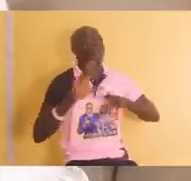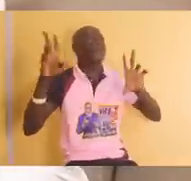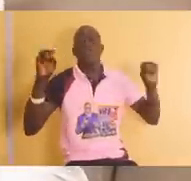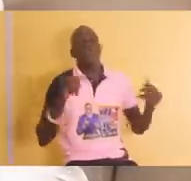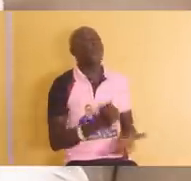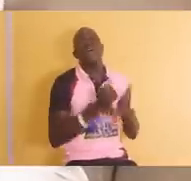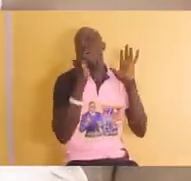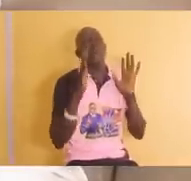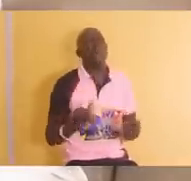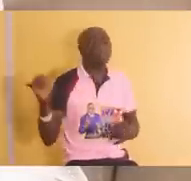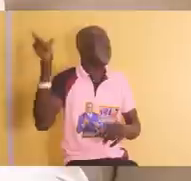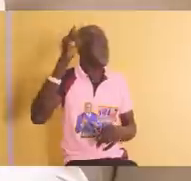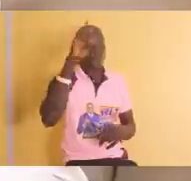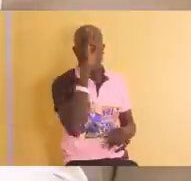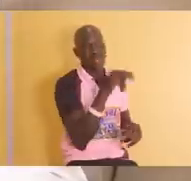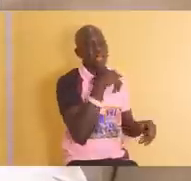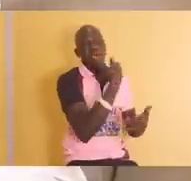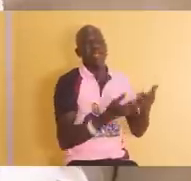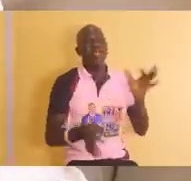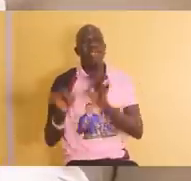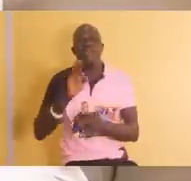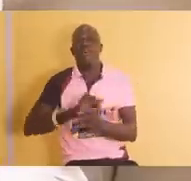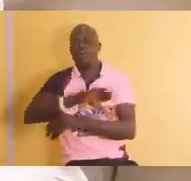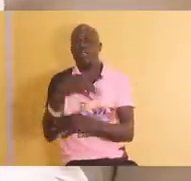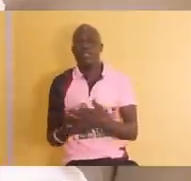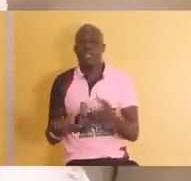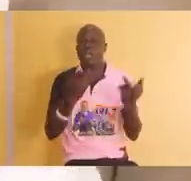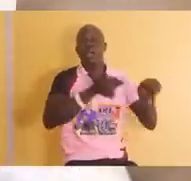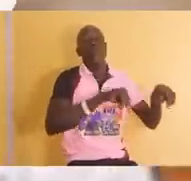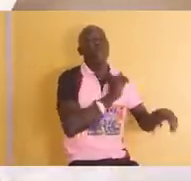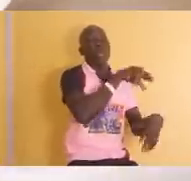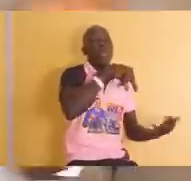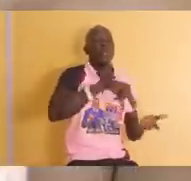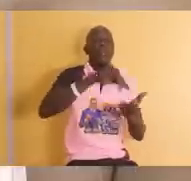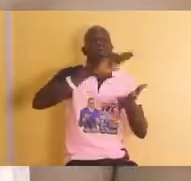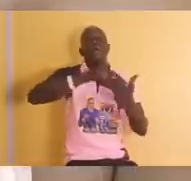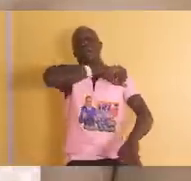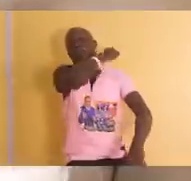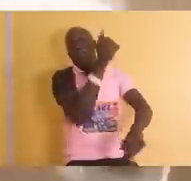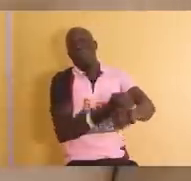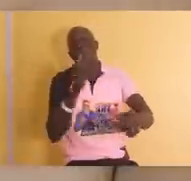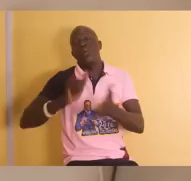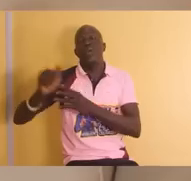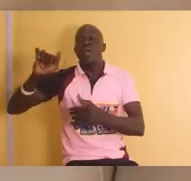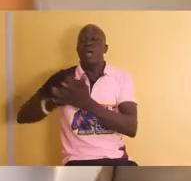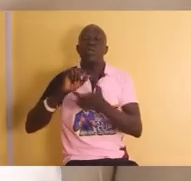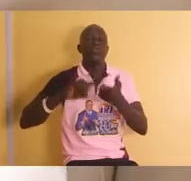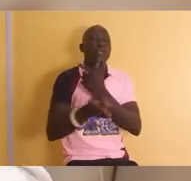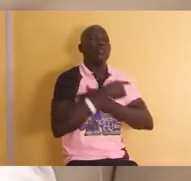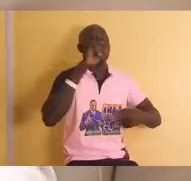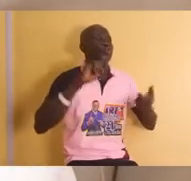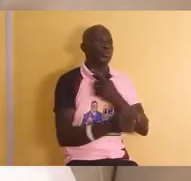there is no help. E ma gbo mi sa. Listen to me. Ti kan we ba sele si o. The men do lori apoti maje. I know that the app of God. Mi o le ale lo